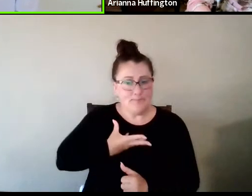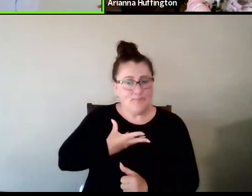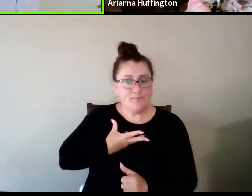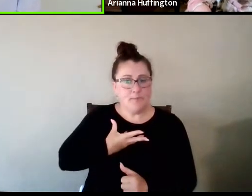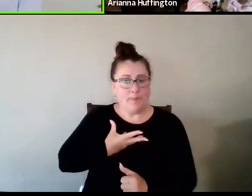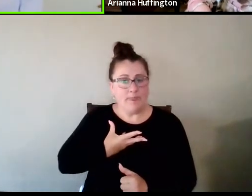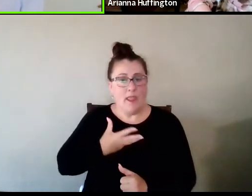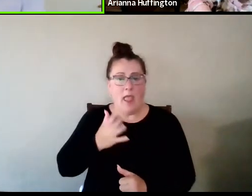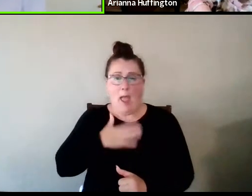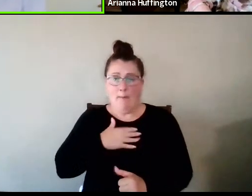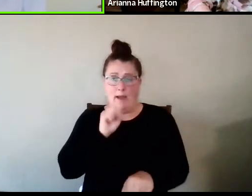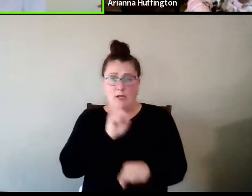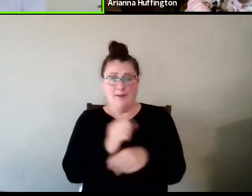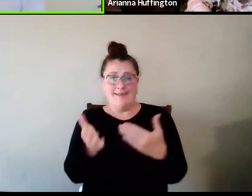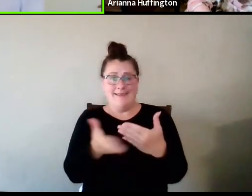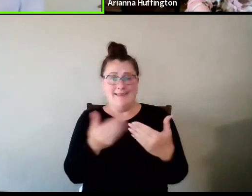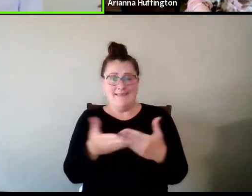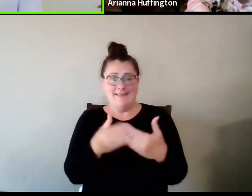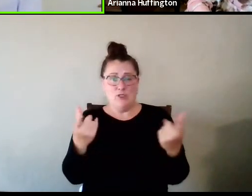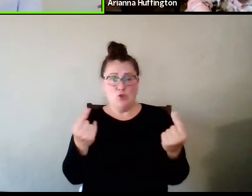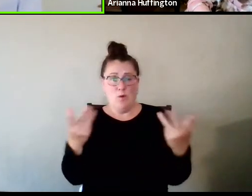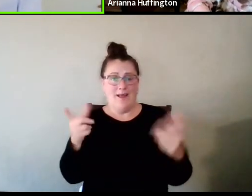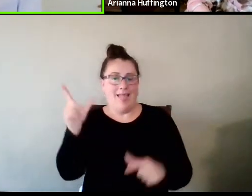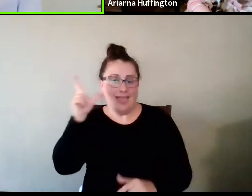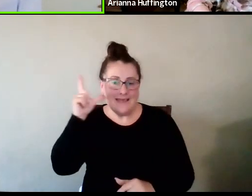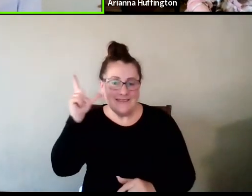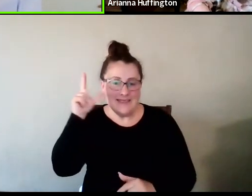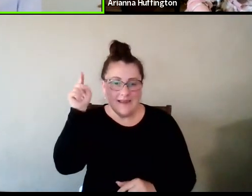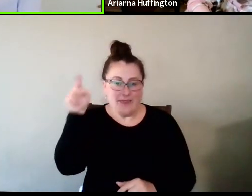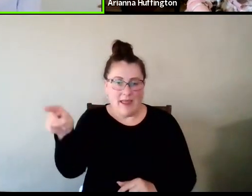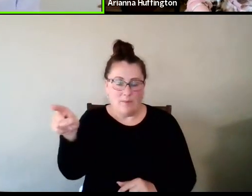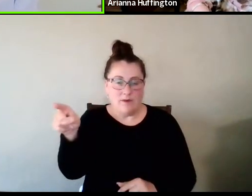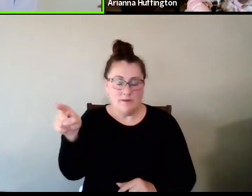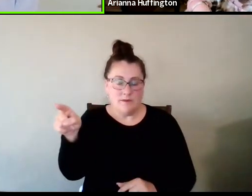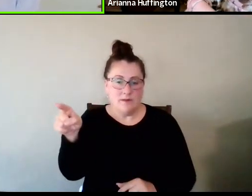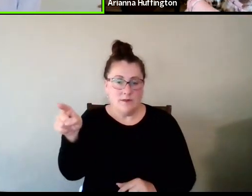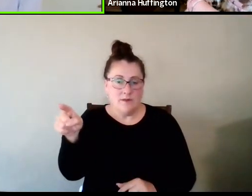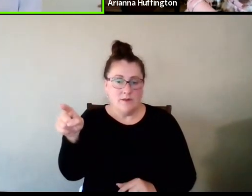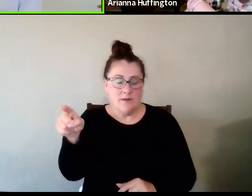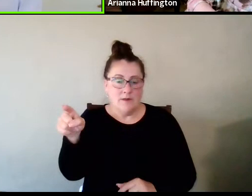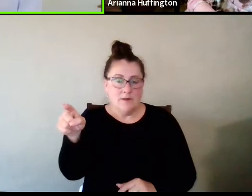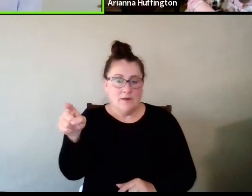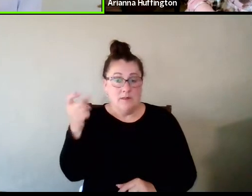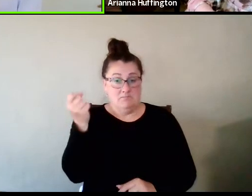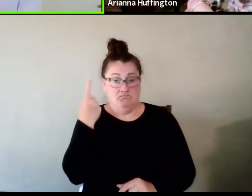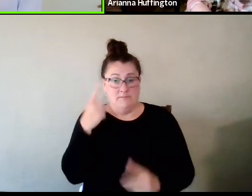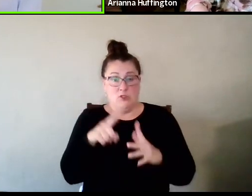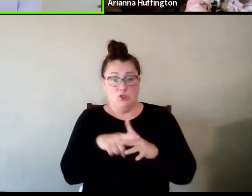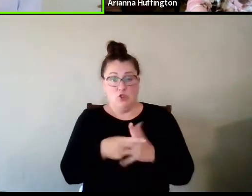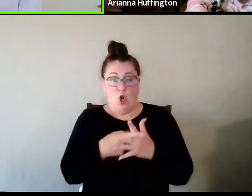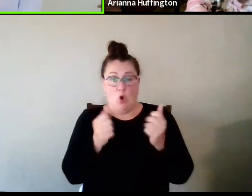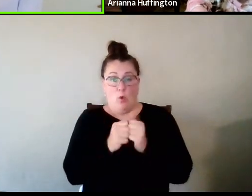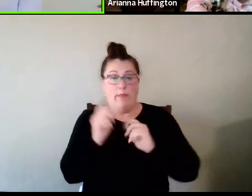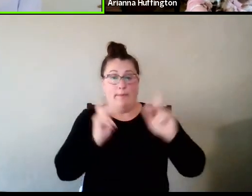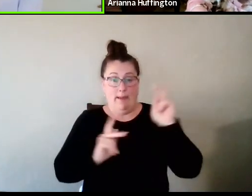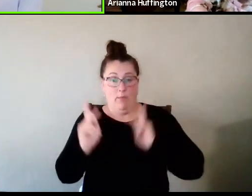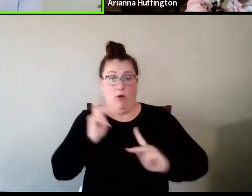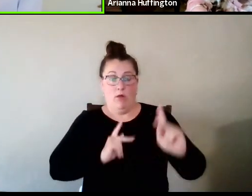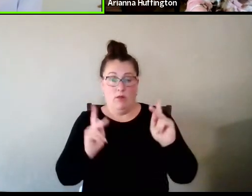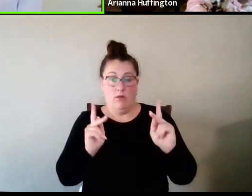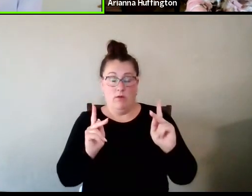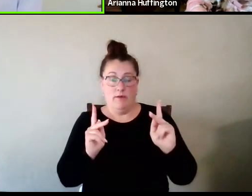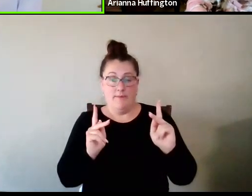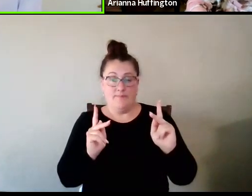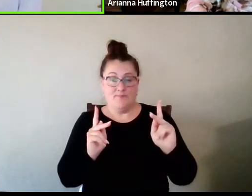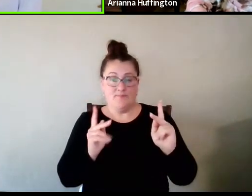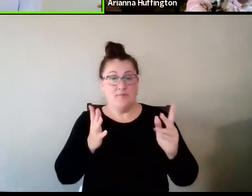my job was easy. It had to do with listening to them. And there was a lesson here just to start with people. And my